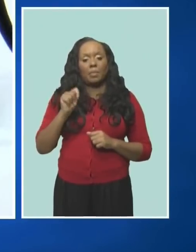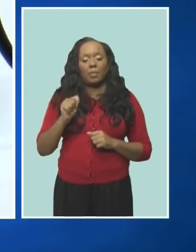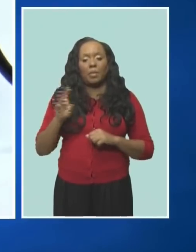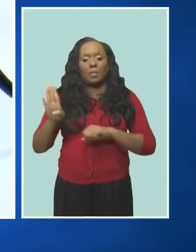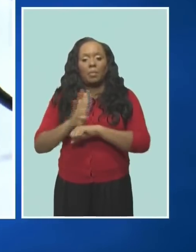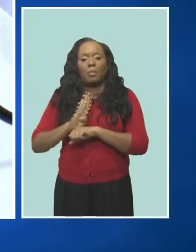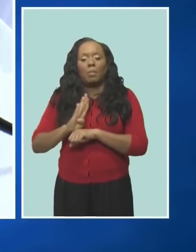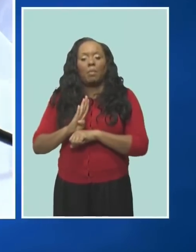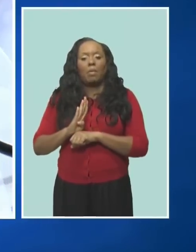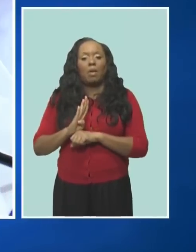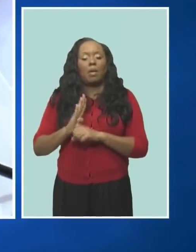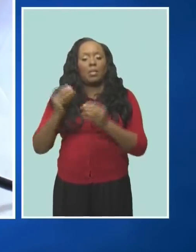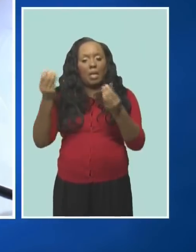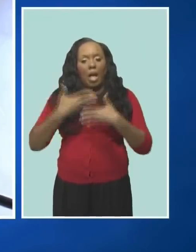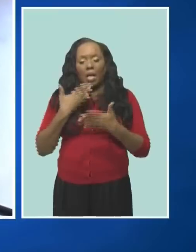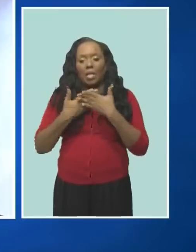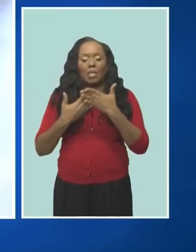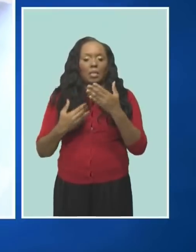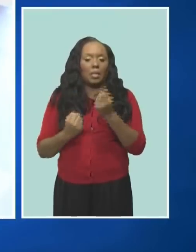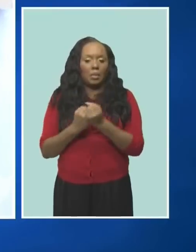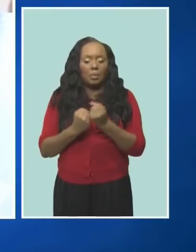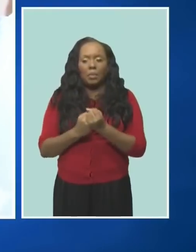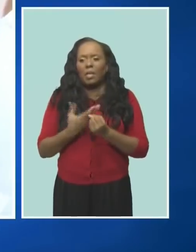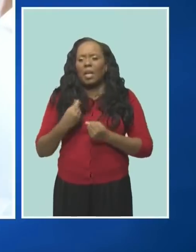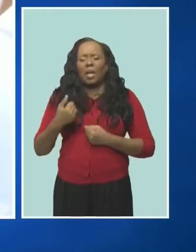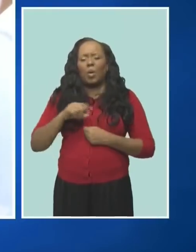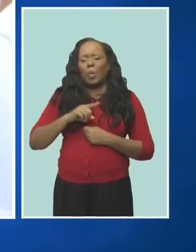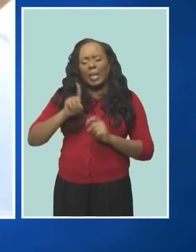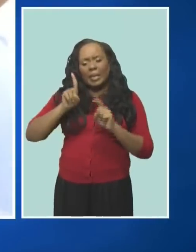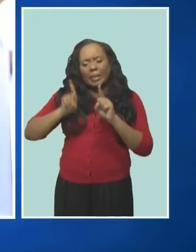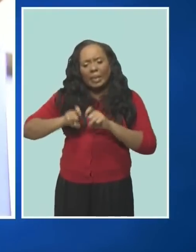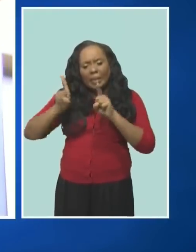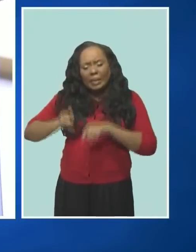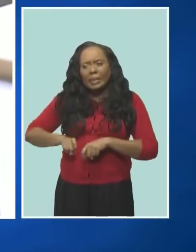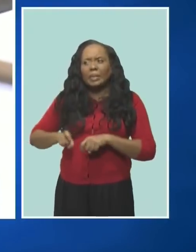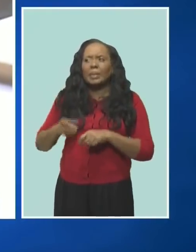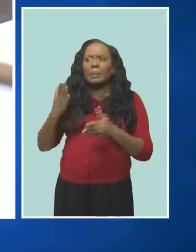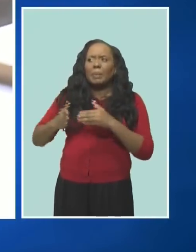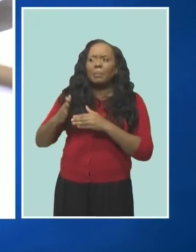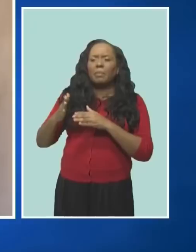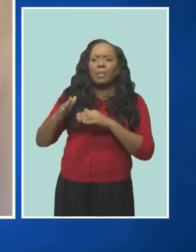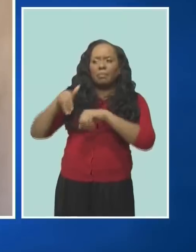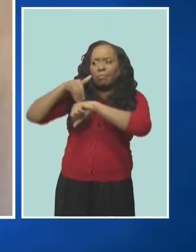overseas market. I also was